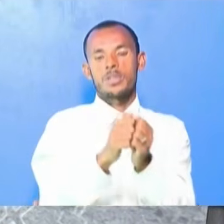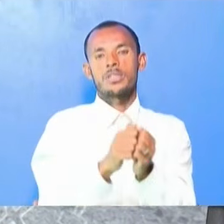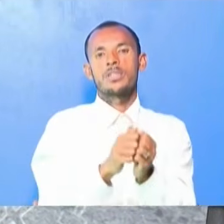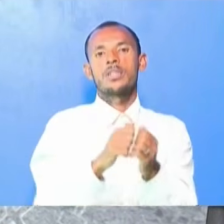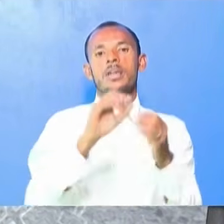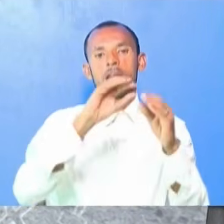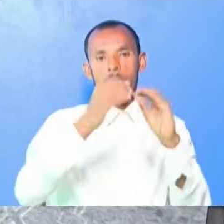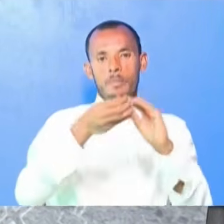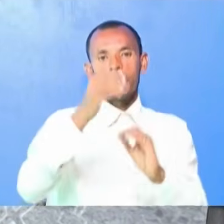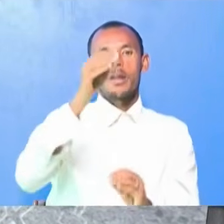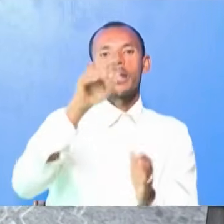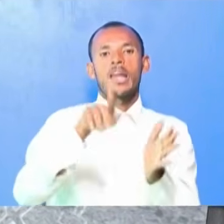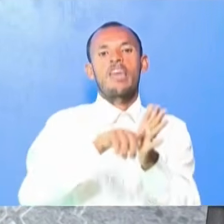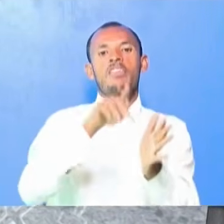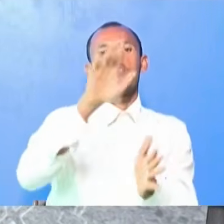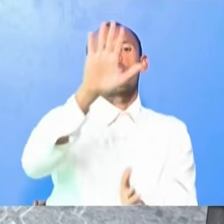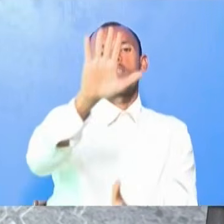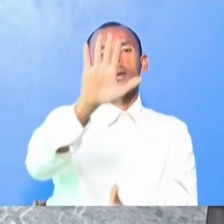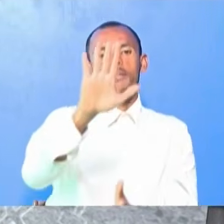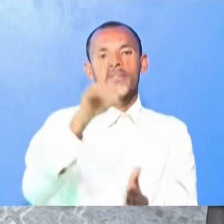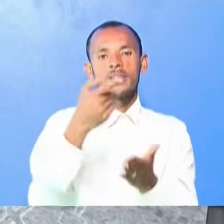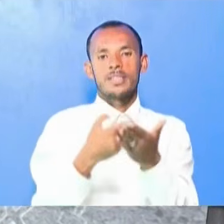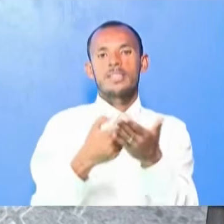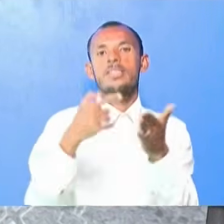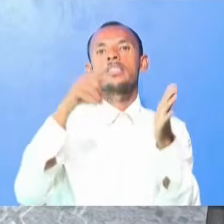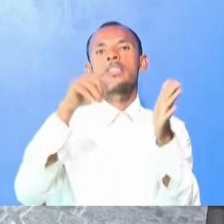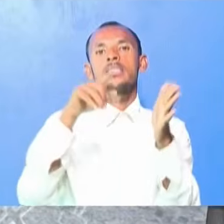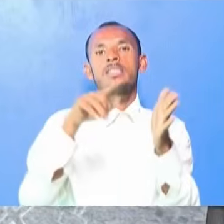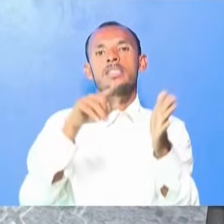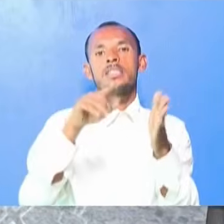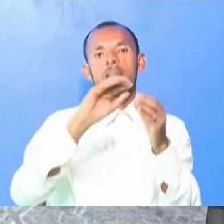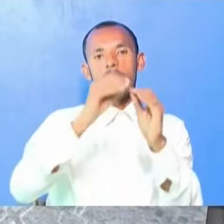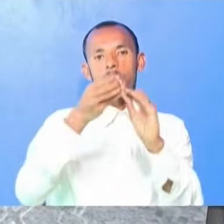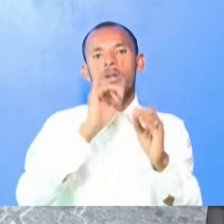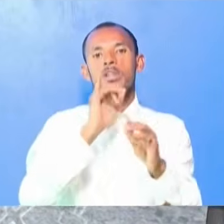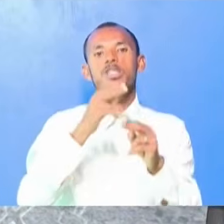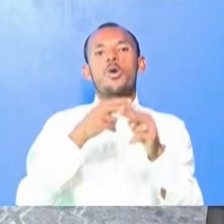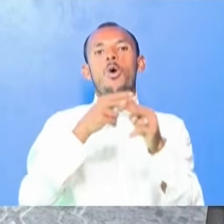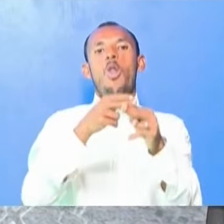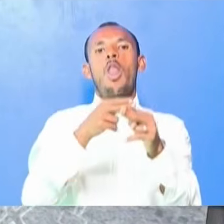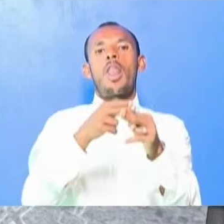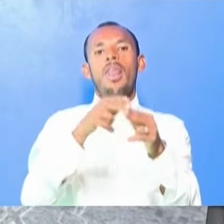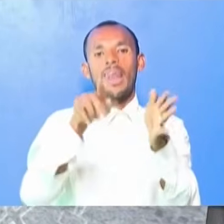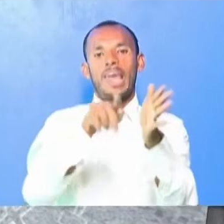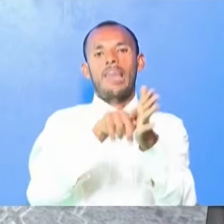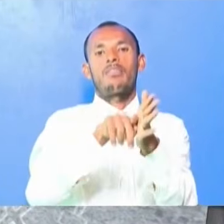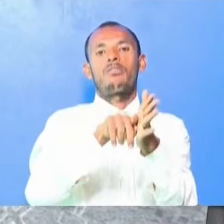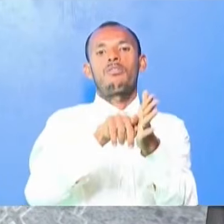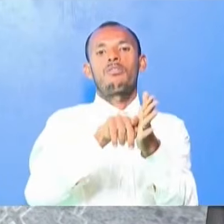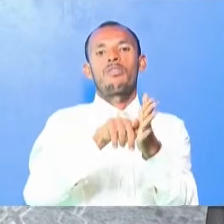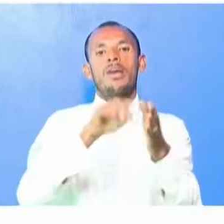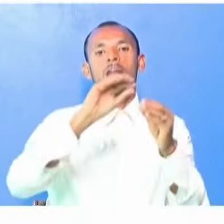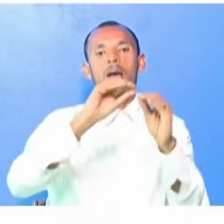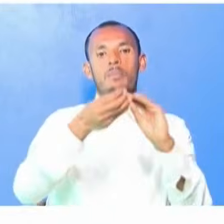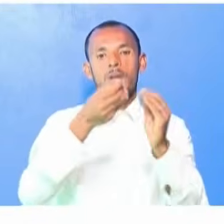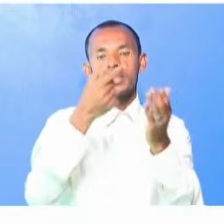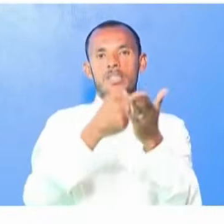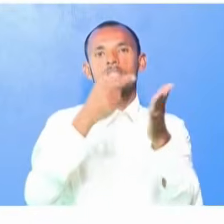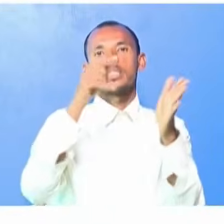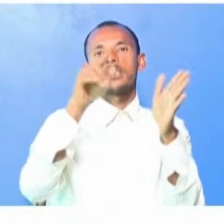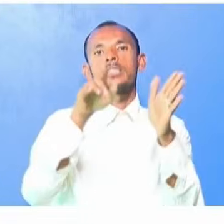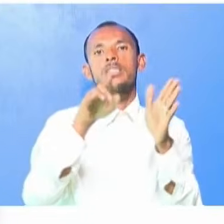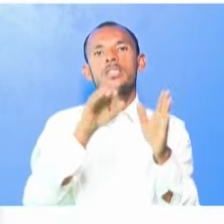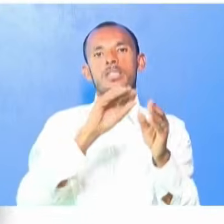minus 5, and such a number is called a negative number. So this number is